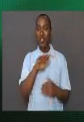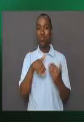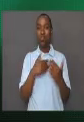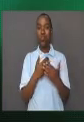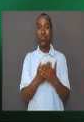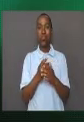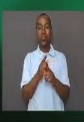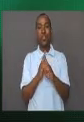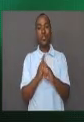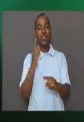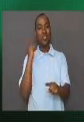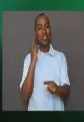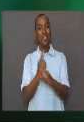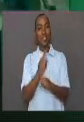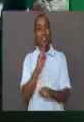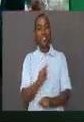answers are correct.